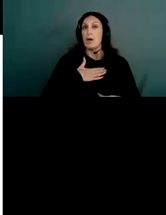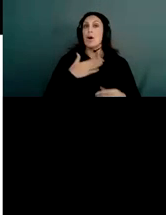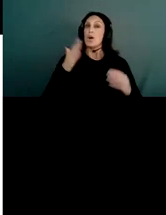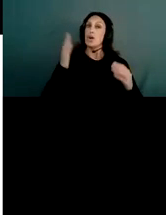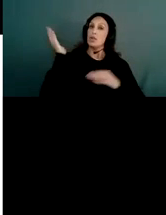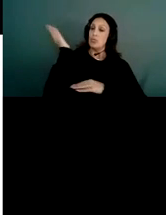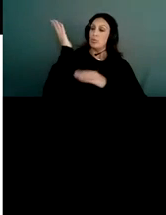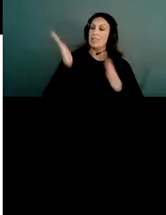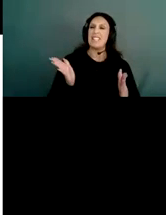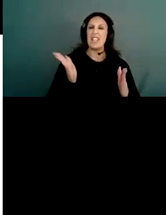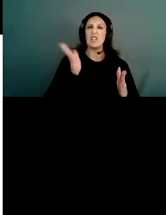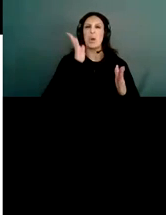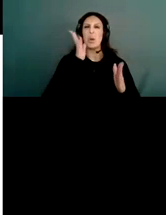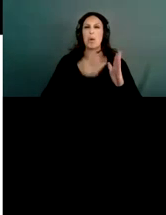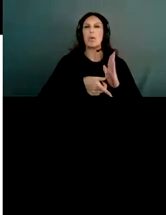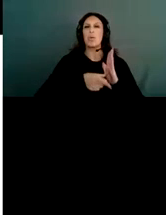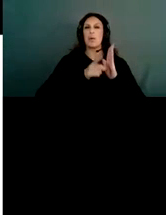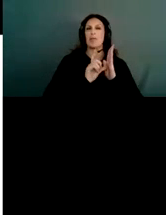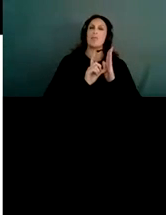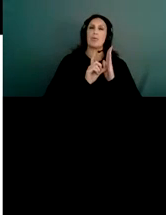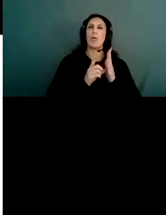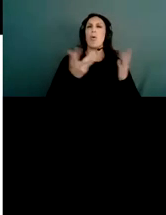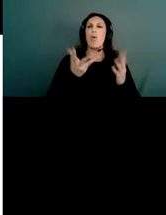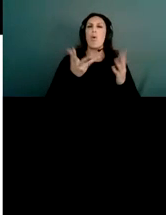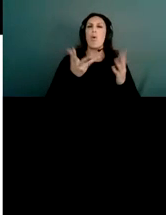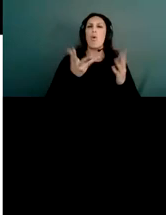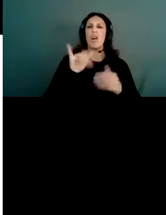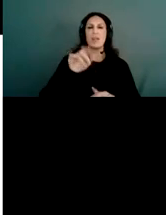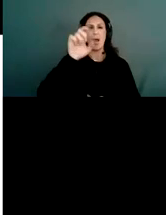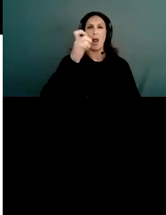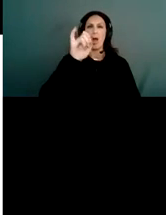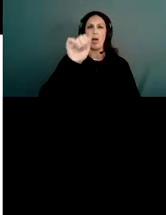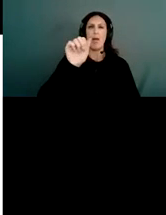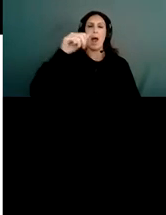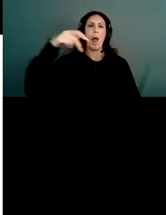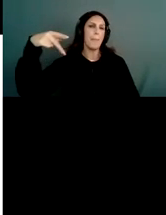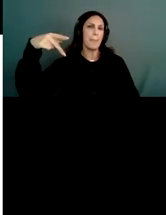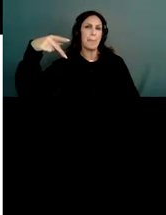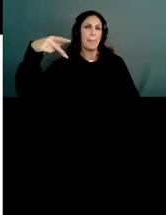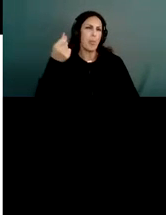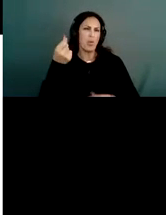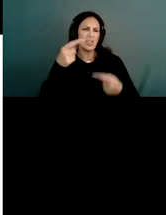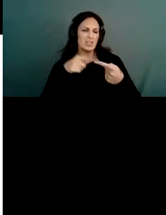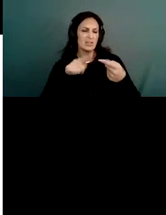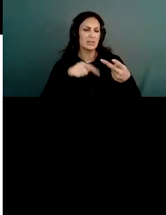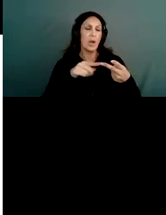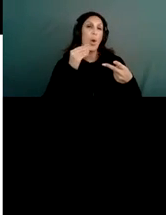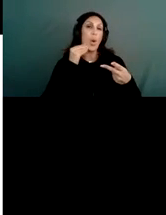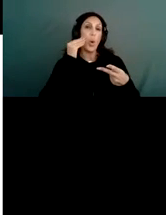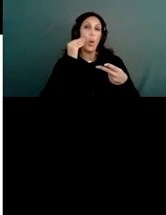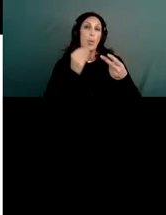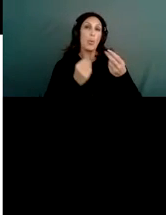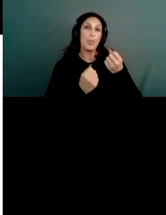overview of the Lexia app. They will talk about some home support resources. We'll then have